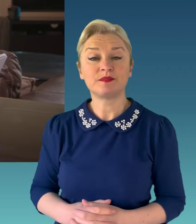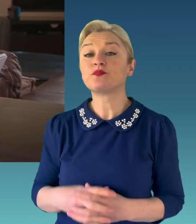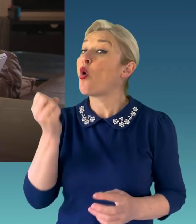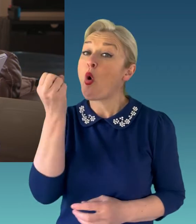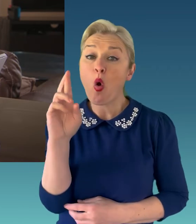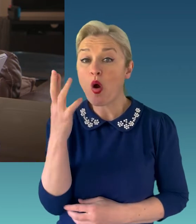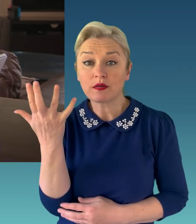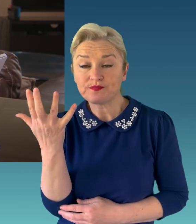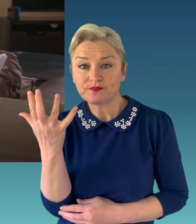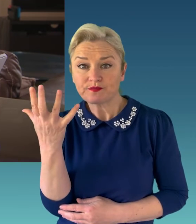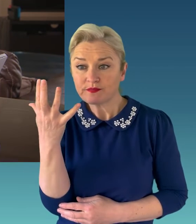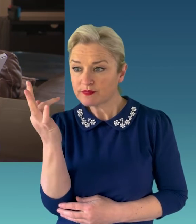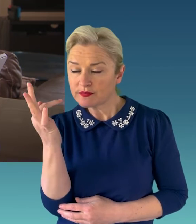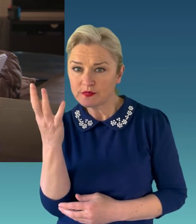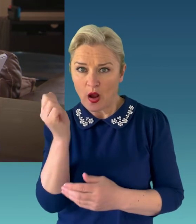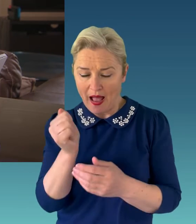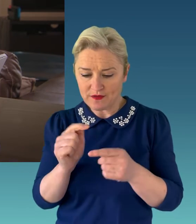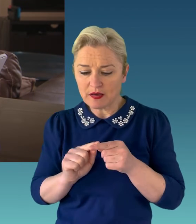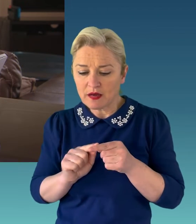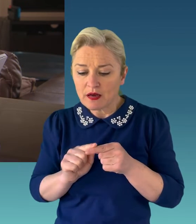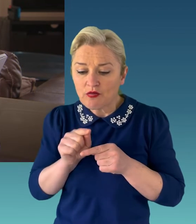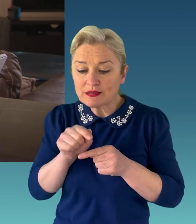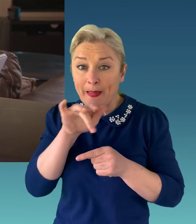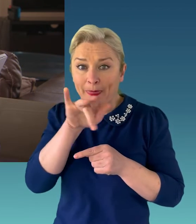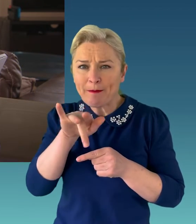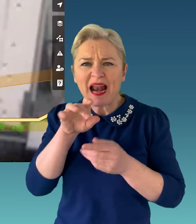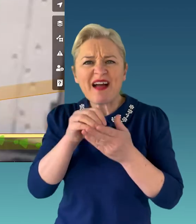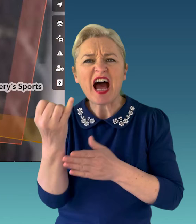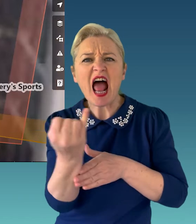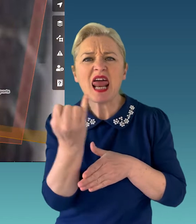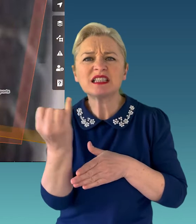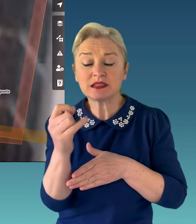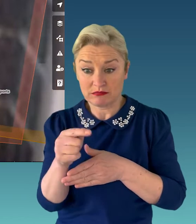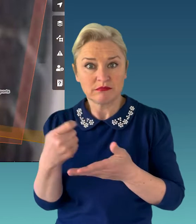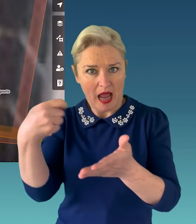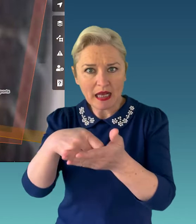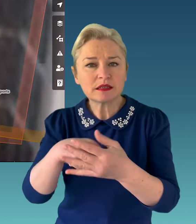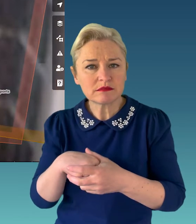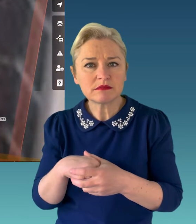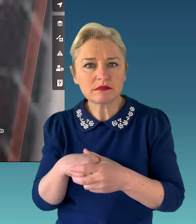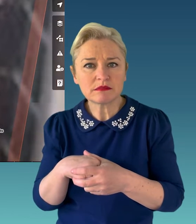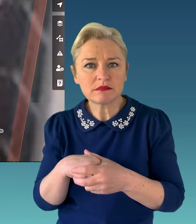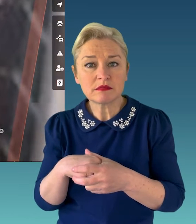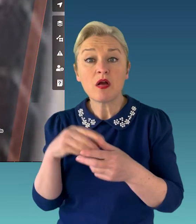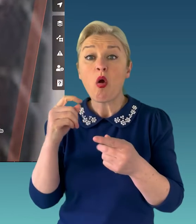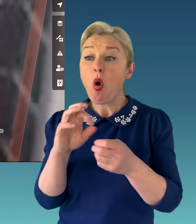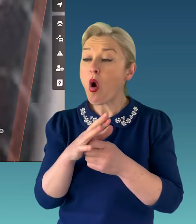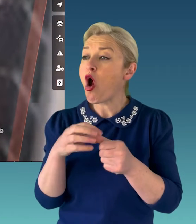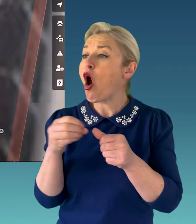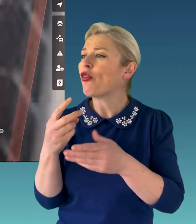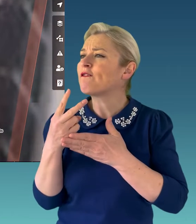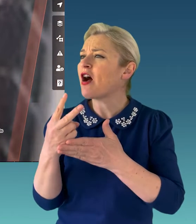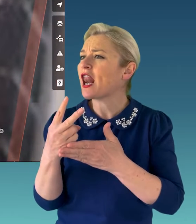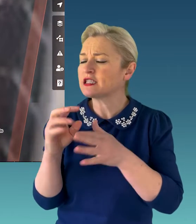Or, if there's a refuge island in the middle of the crossing, you can add that. You can also continue the work of another volunteer if you